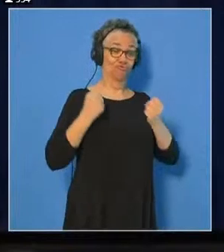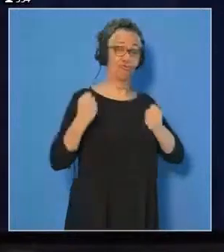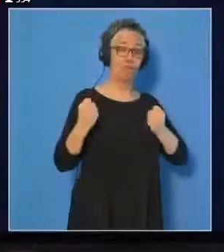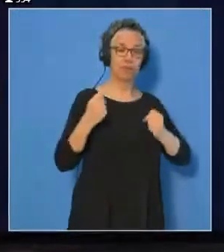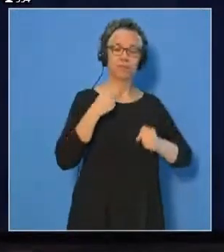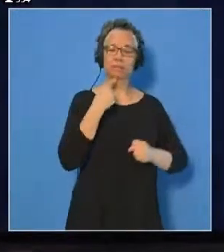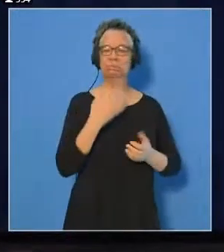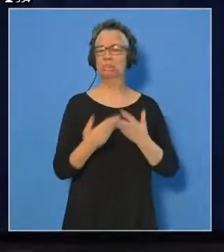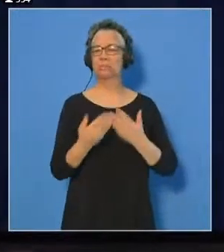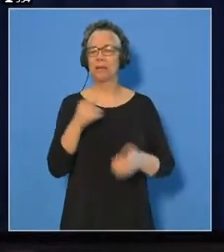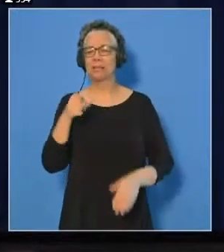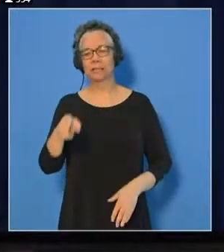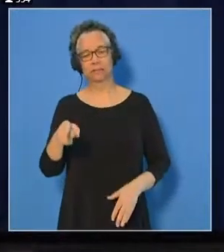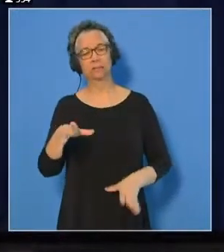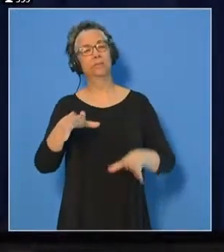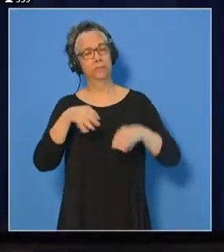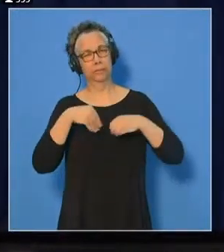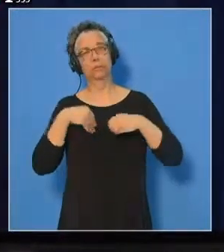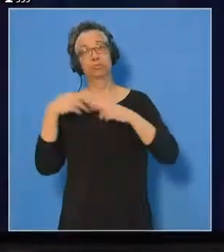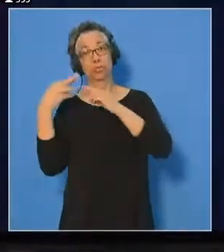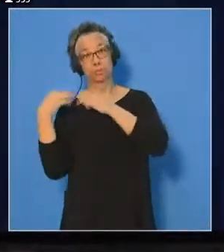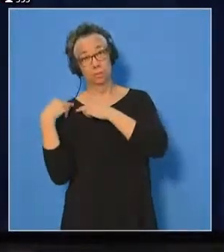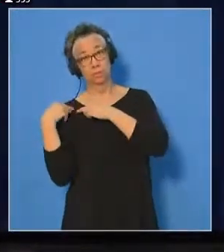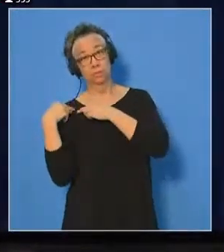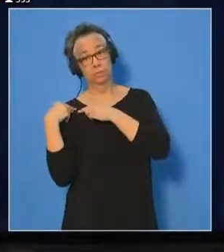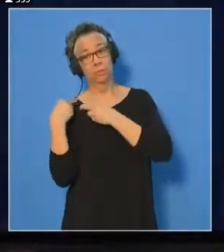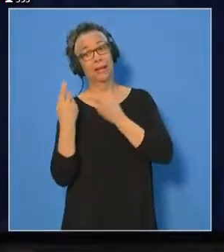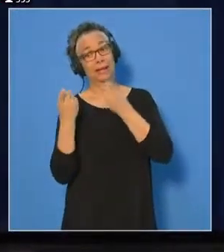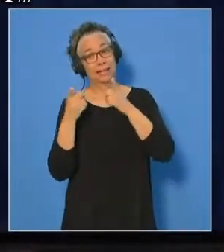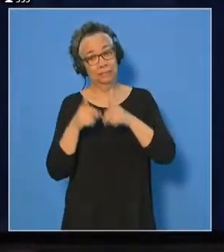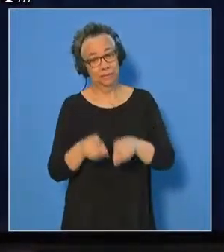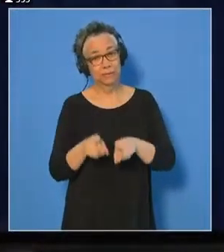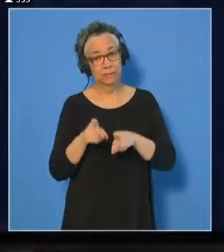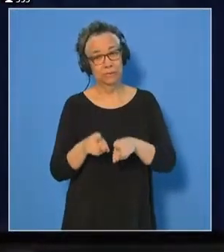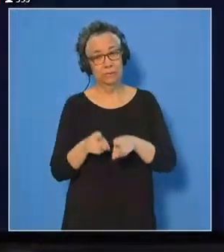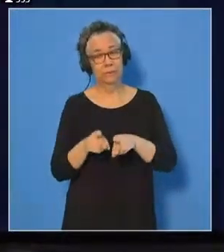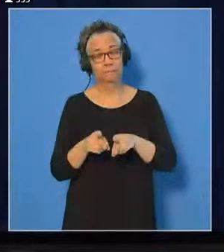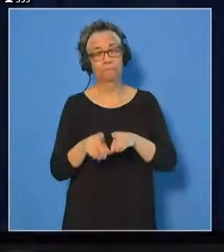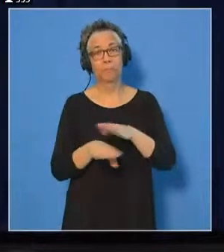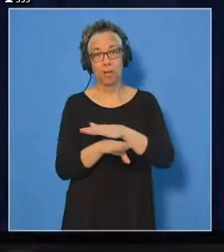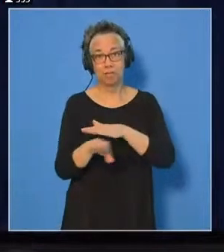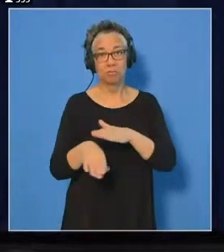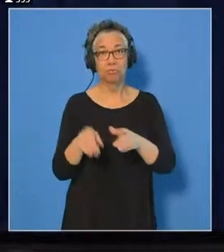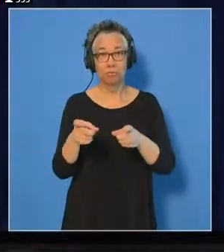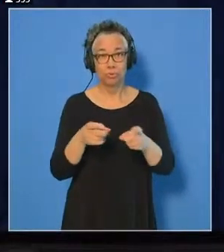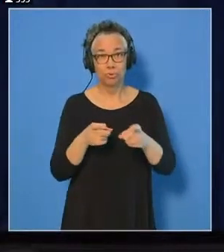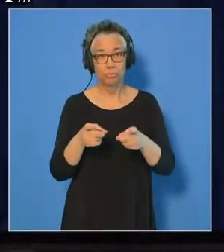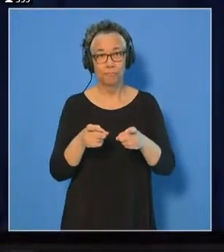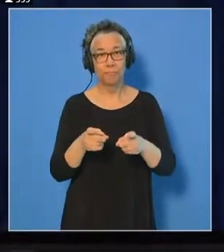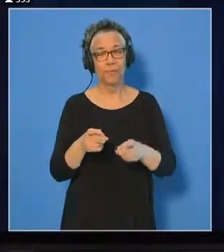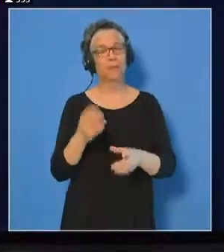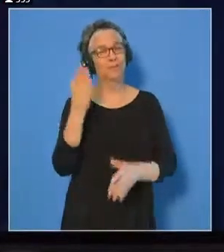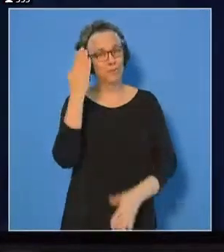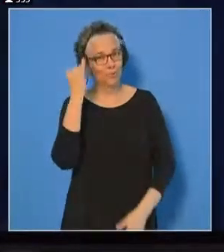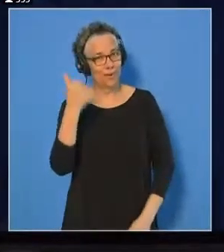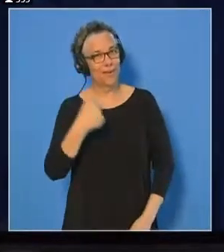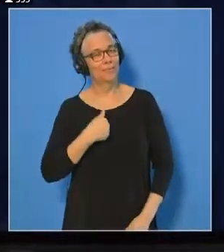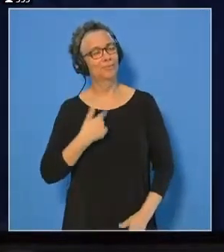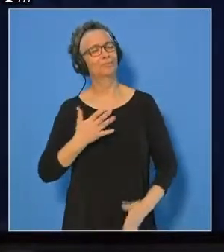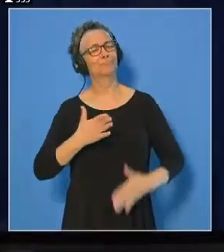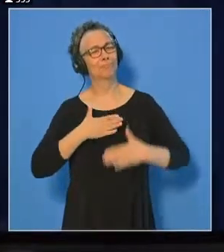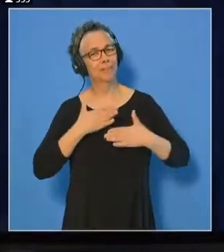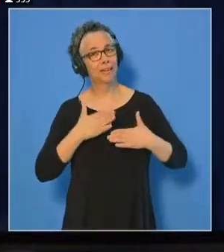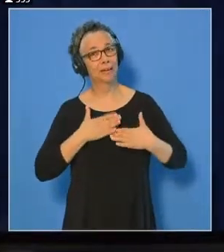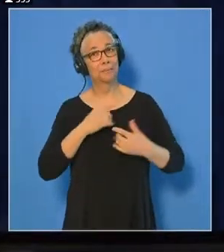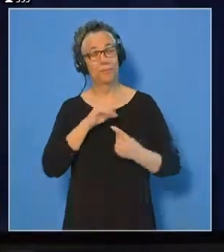take responsibility for everything that happens on our watch. That is why I'm so gratified that when we